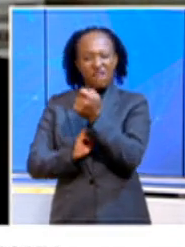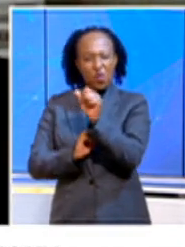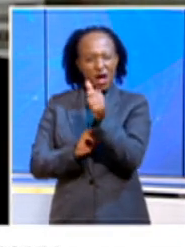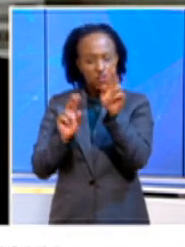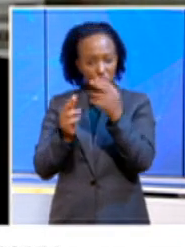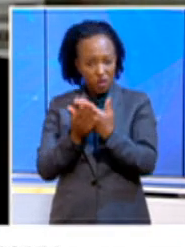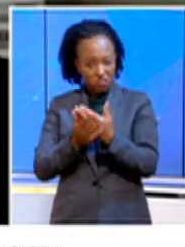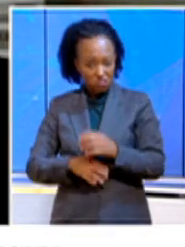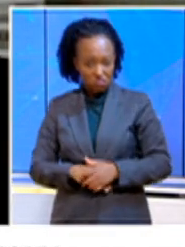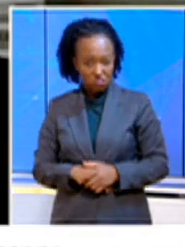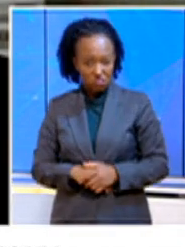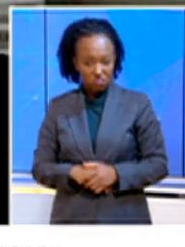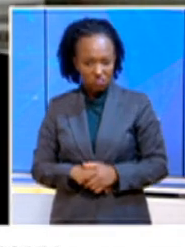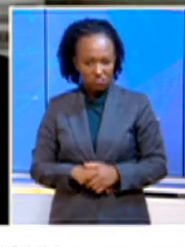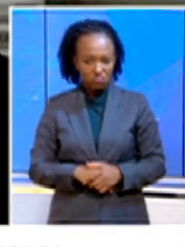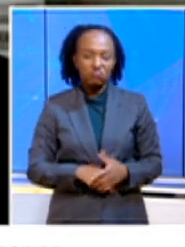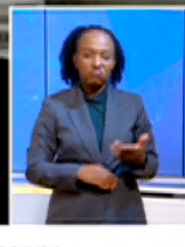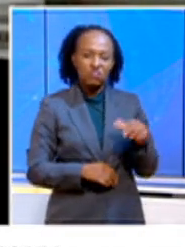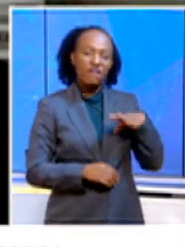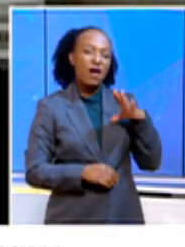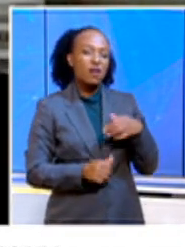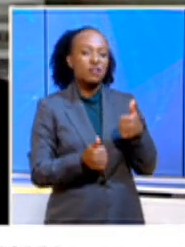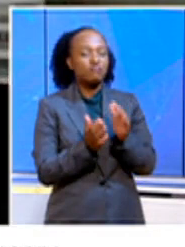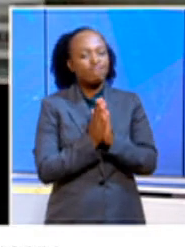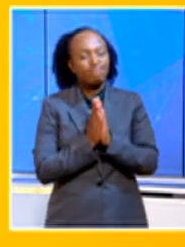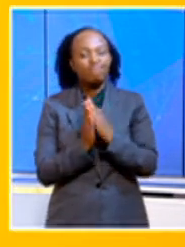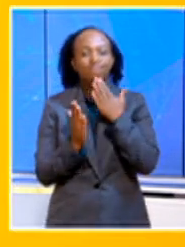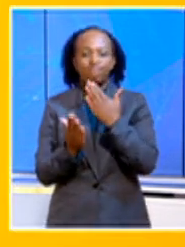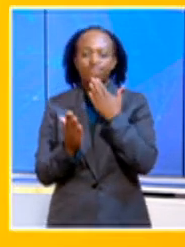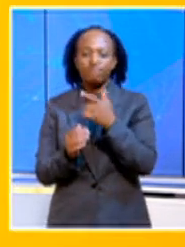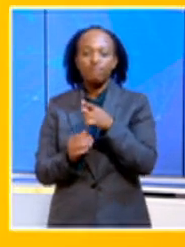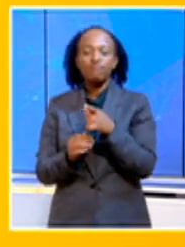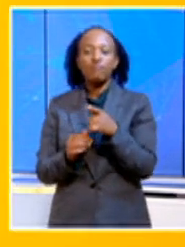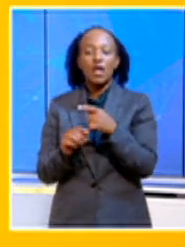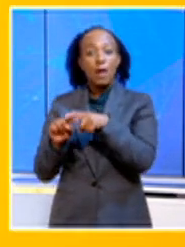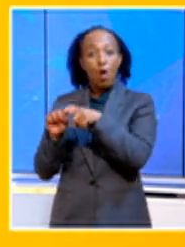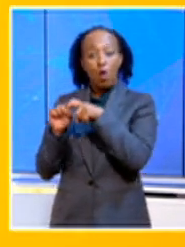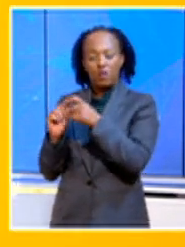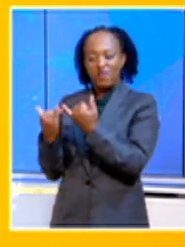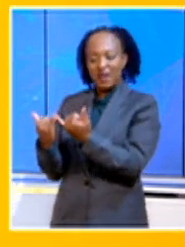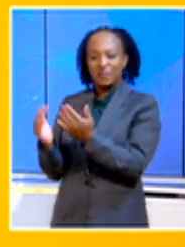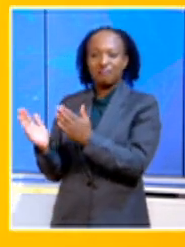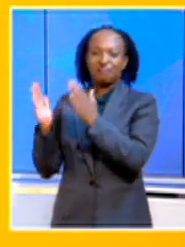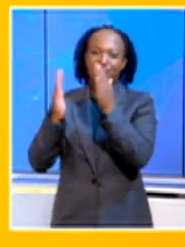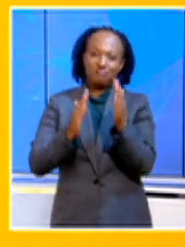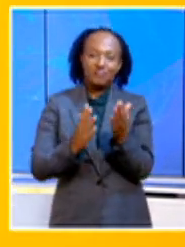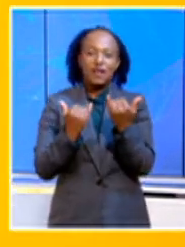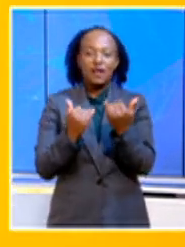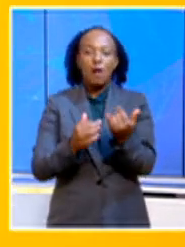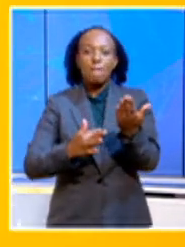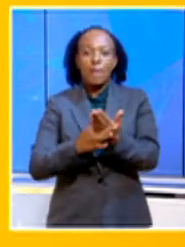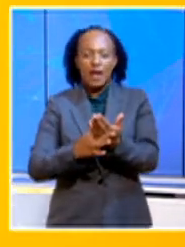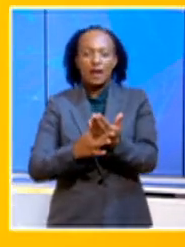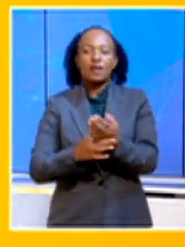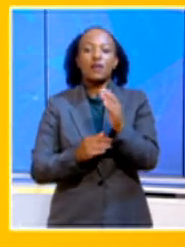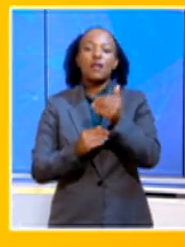other issues? Yes, that should be fine. Fantastic. All right, Prof, I'm going to just put you on hold for a little bit. We have to quickly take a break.